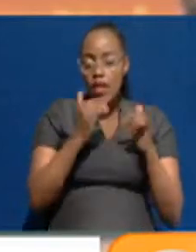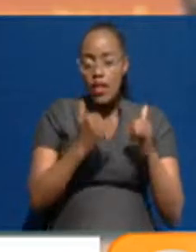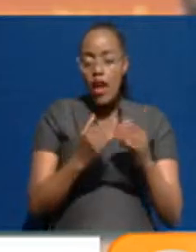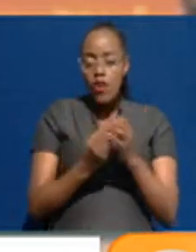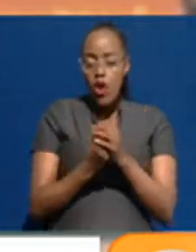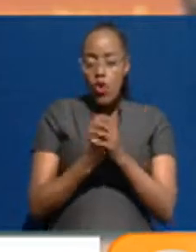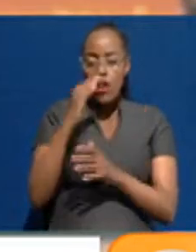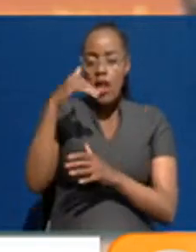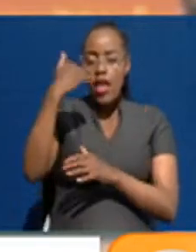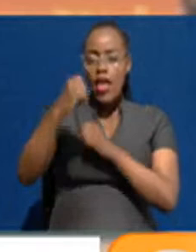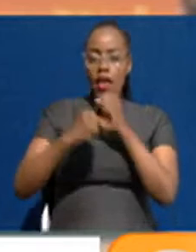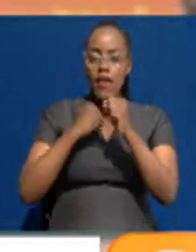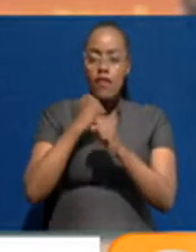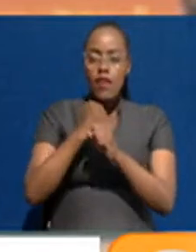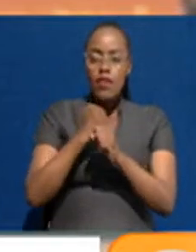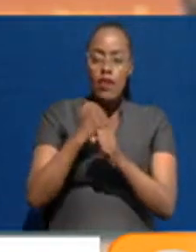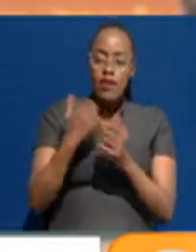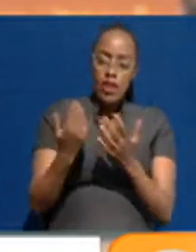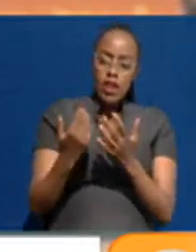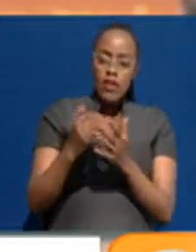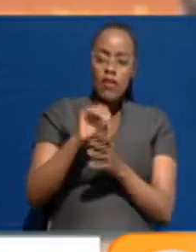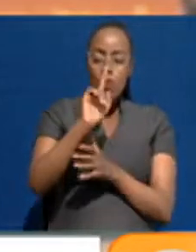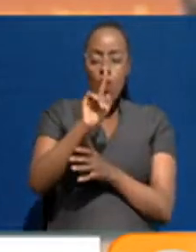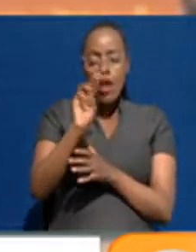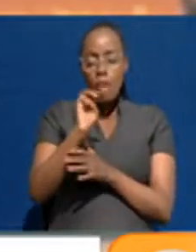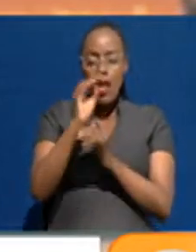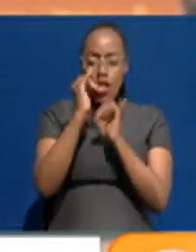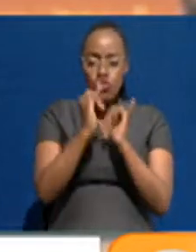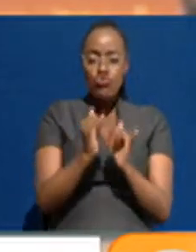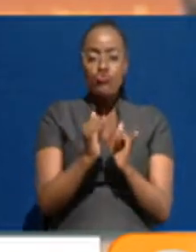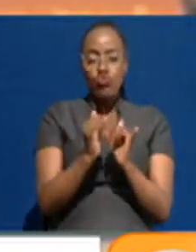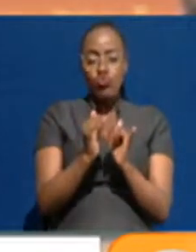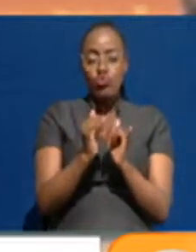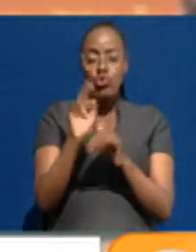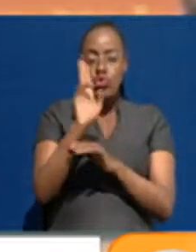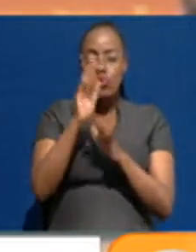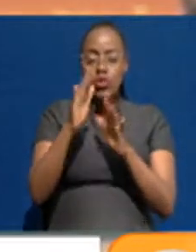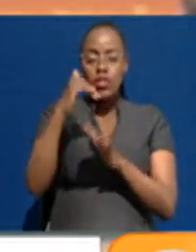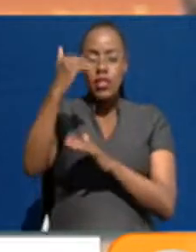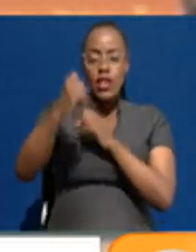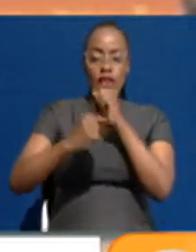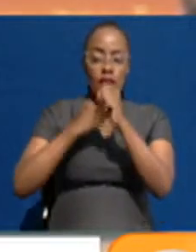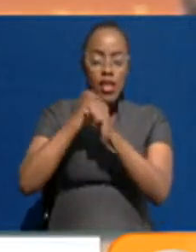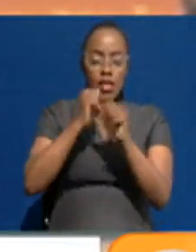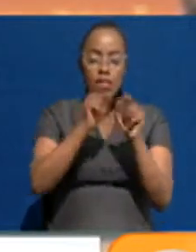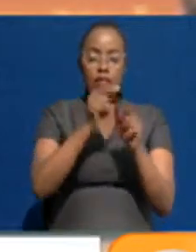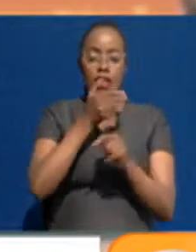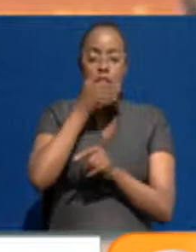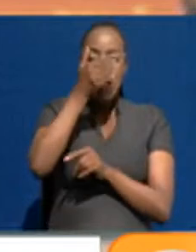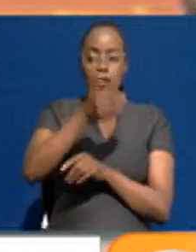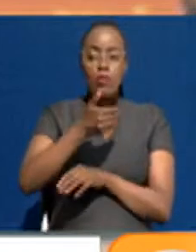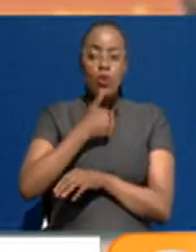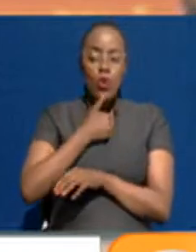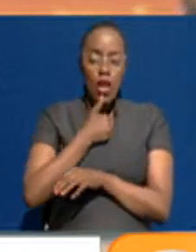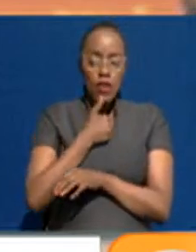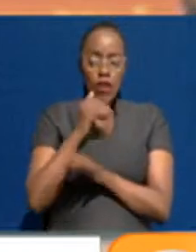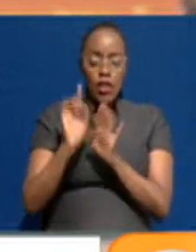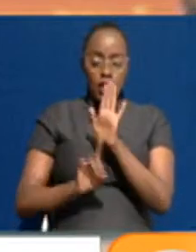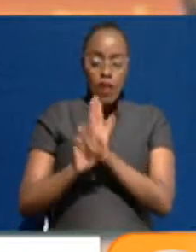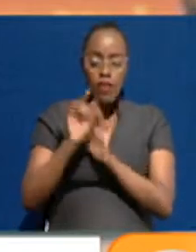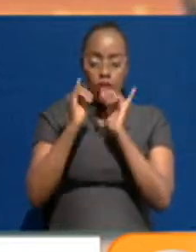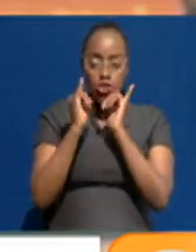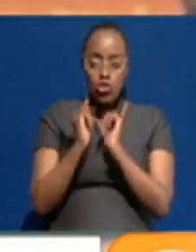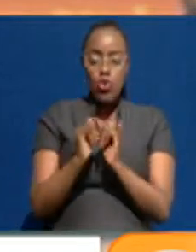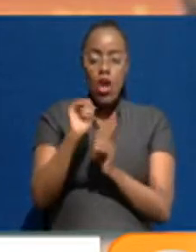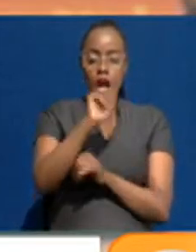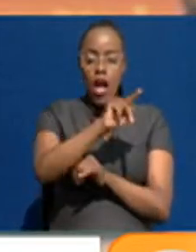annually at about 1 million new users a year. In response, we have developed a new